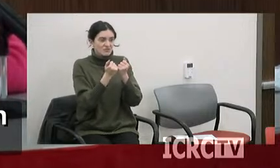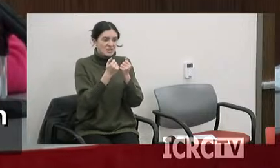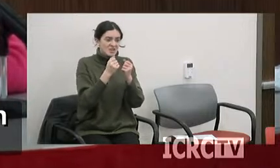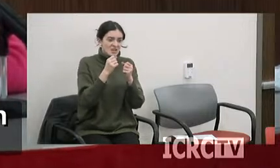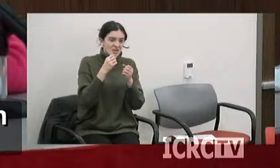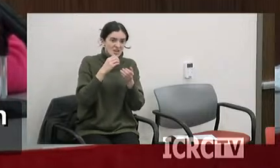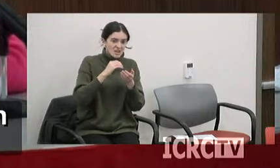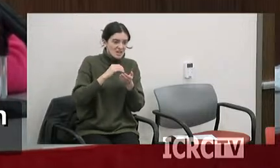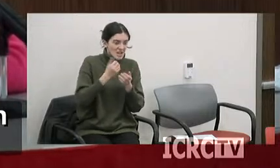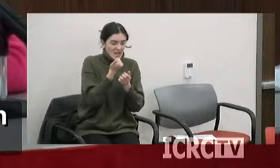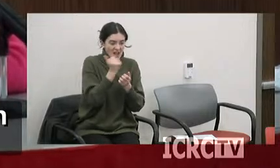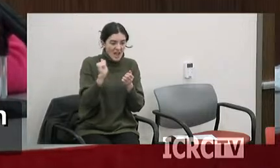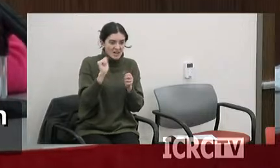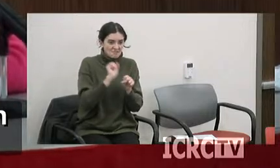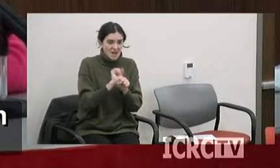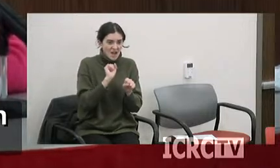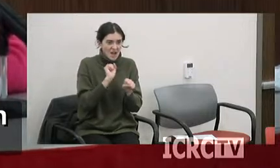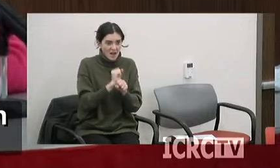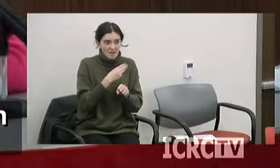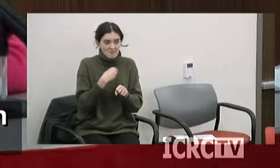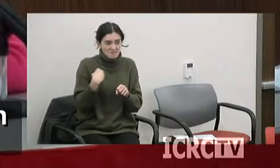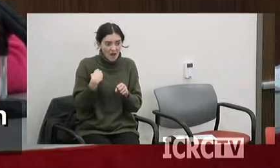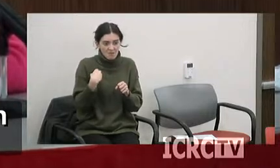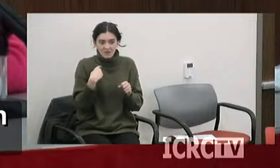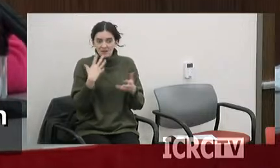involved, overseeing where costs could be cut.